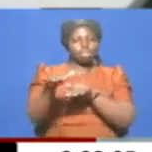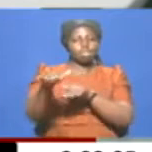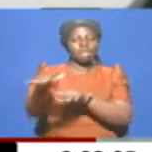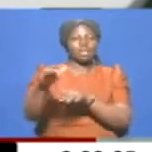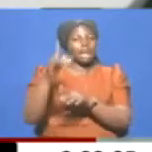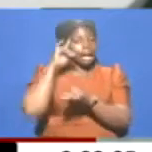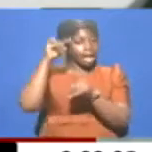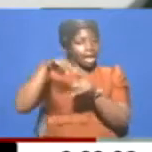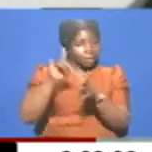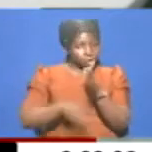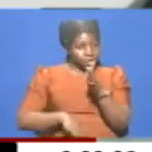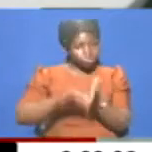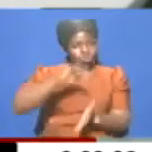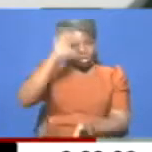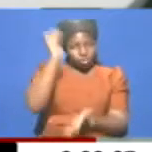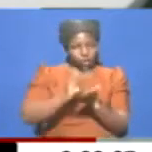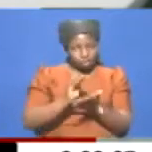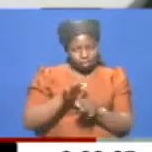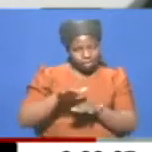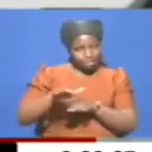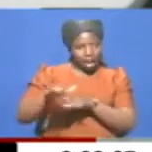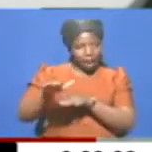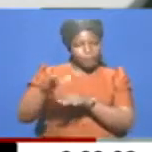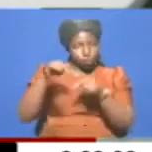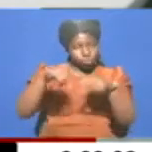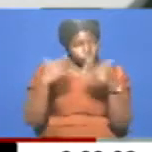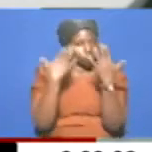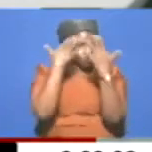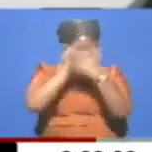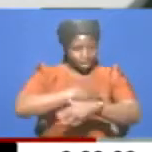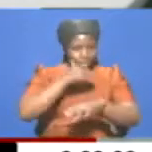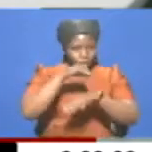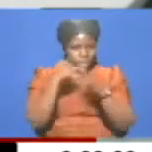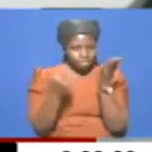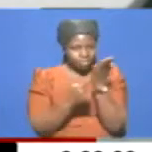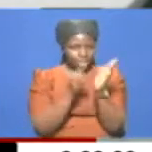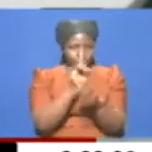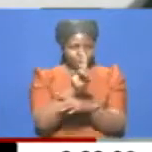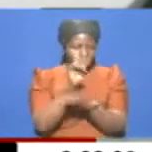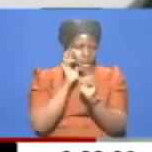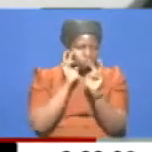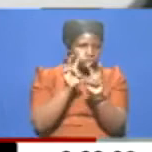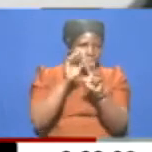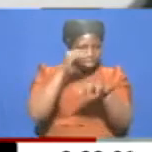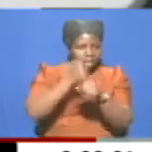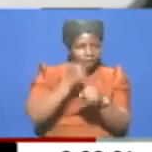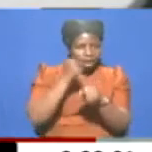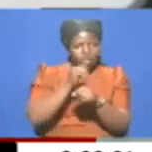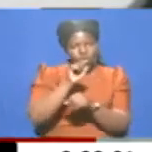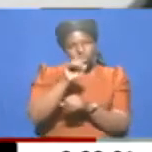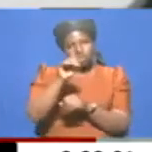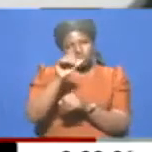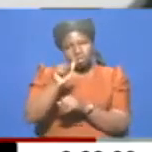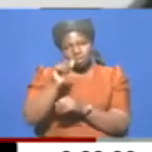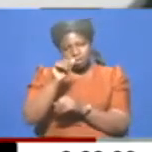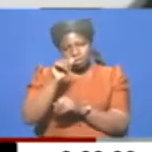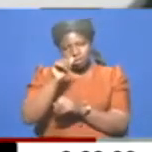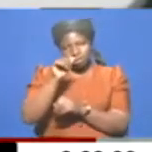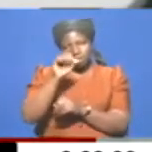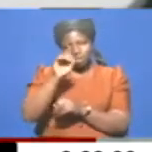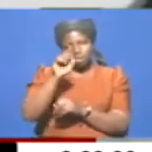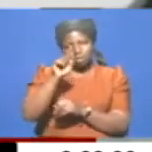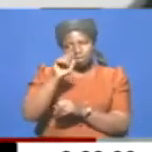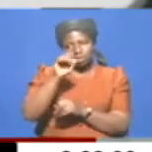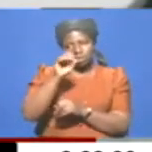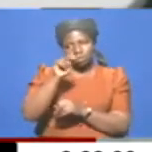ease gridlocks. Tonight on Tech One, we take a look at the work of Sonafrique, a Kenyan startup that is